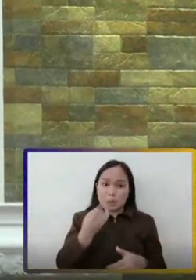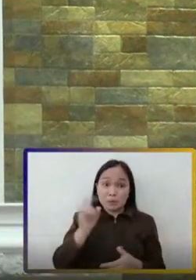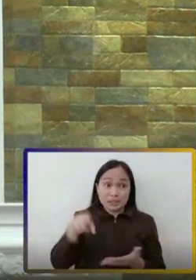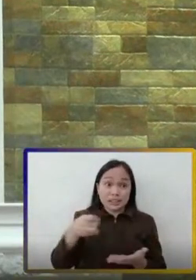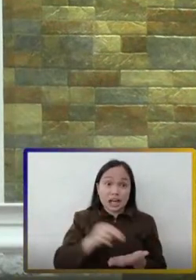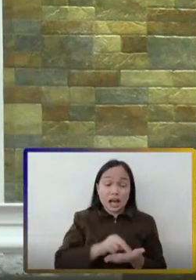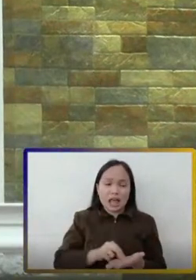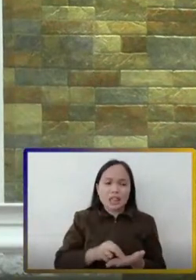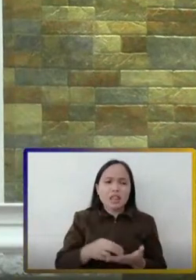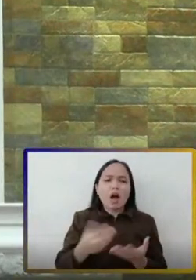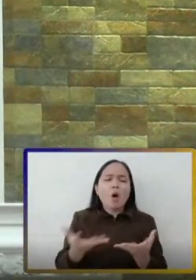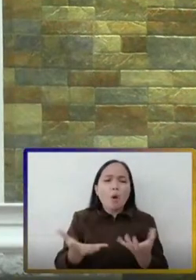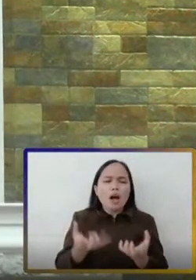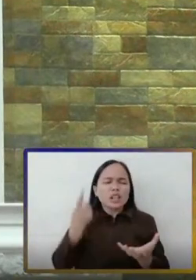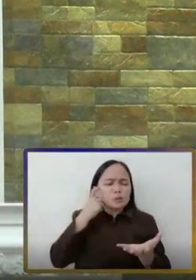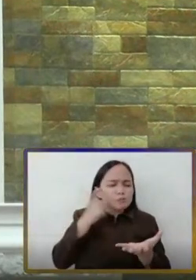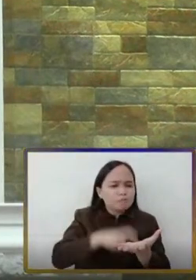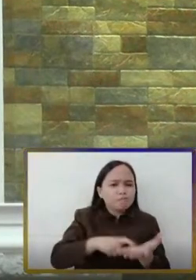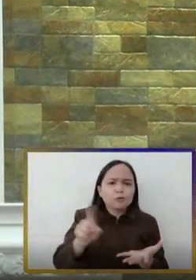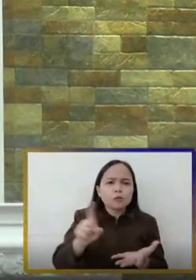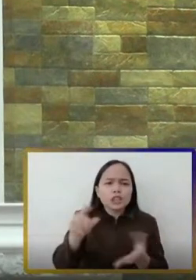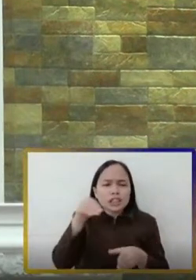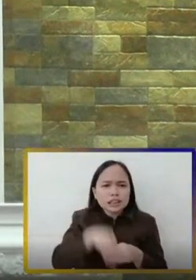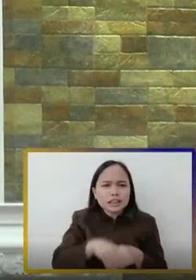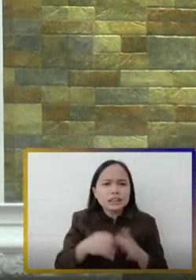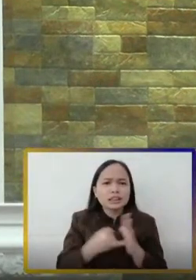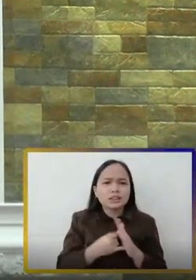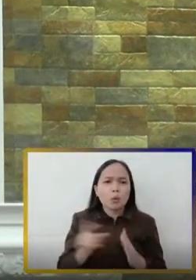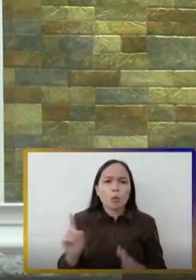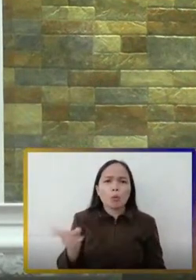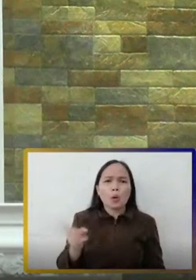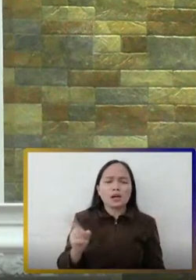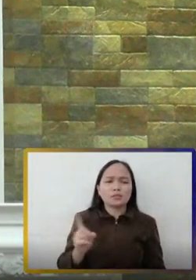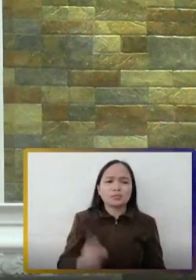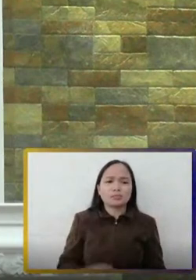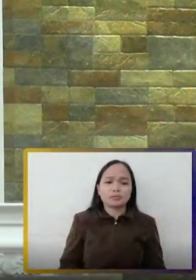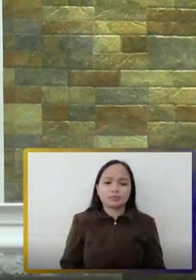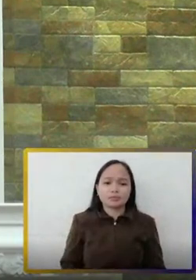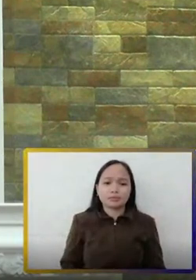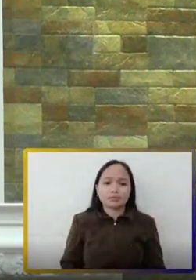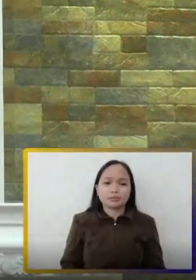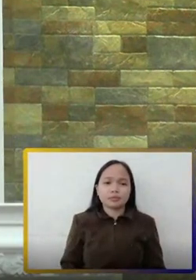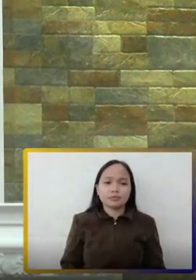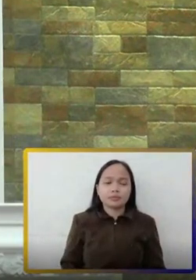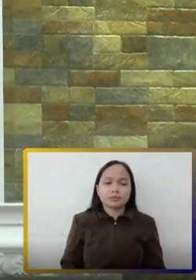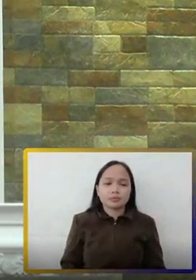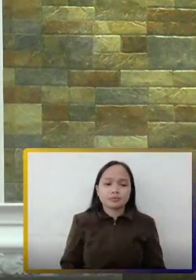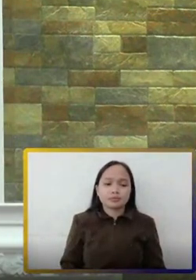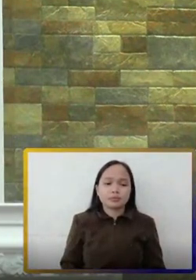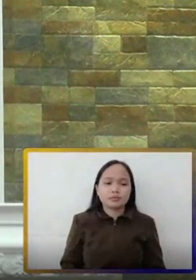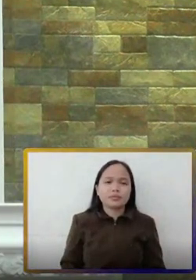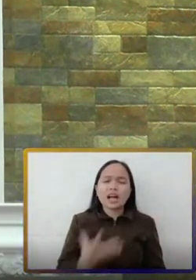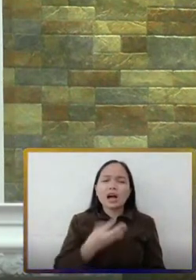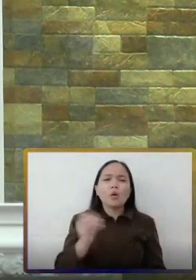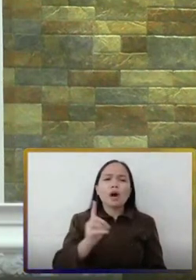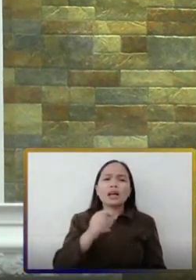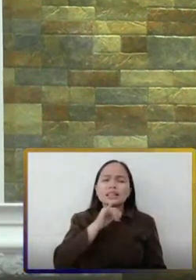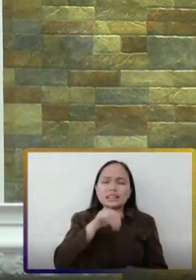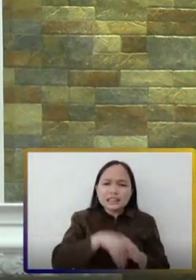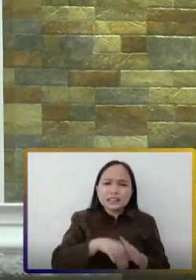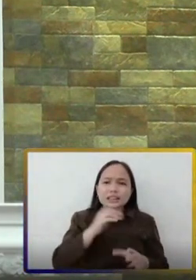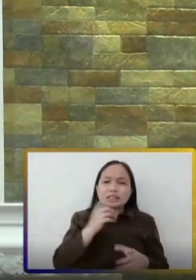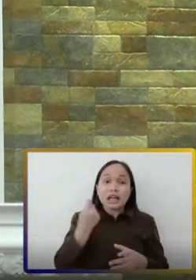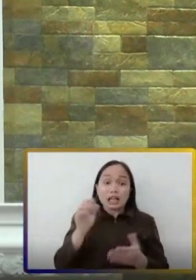the content. What is in it? All right, what is in the world system and what is in